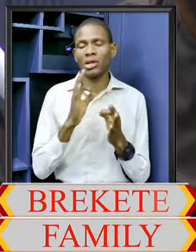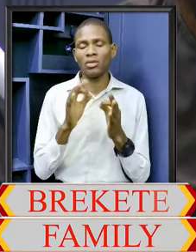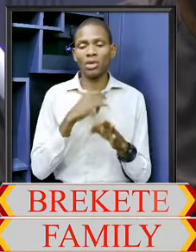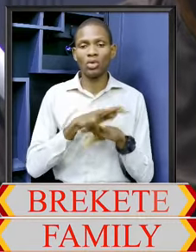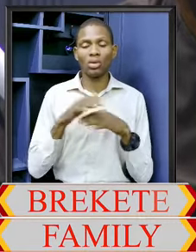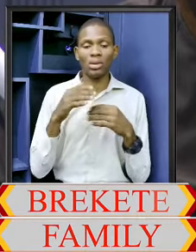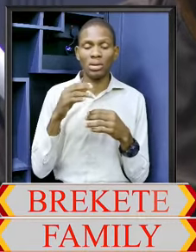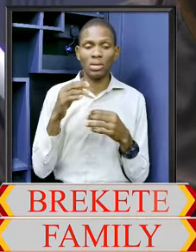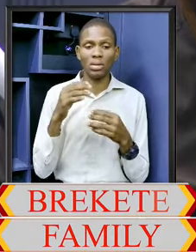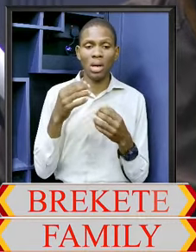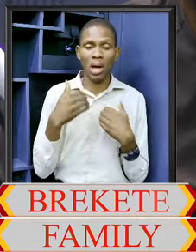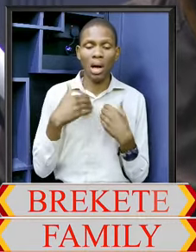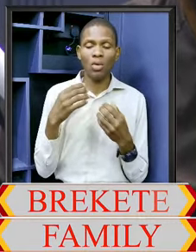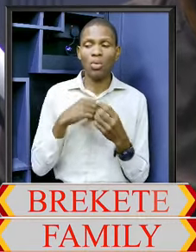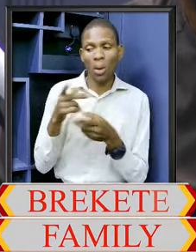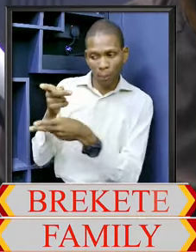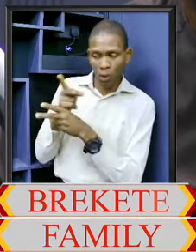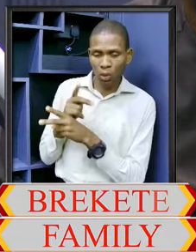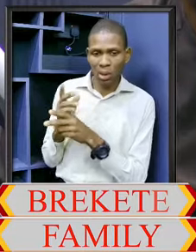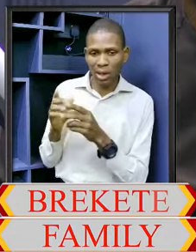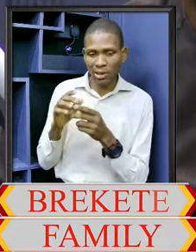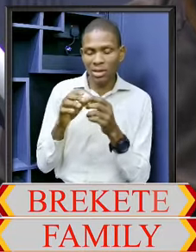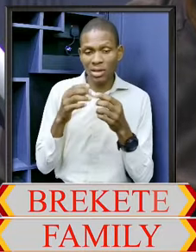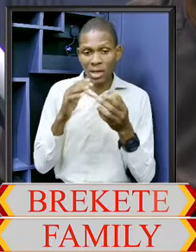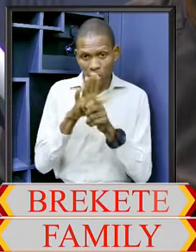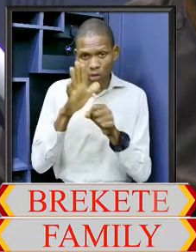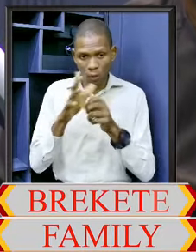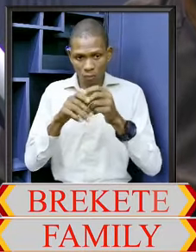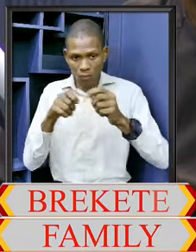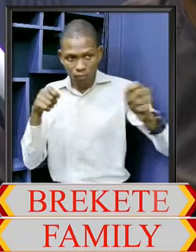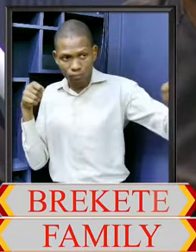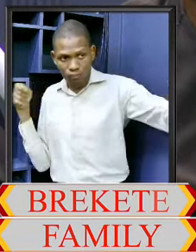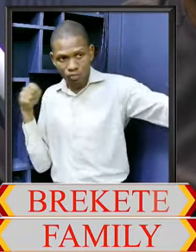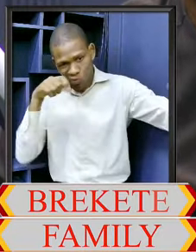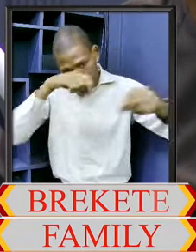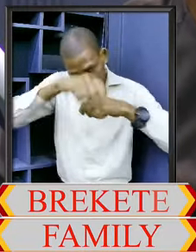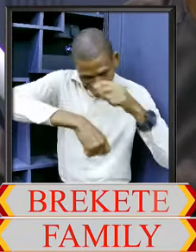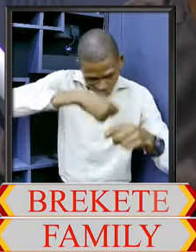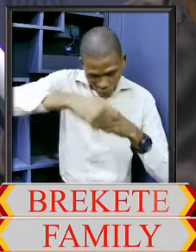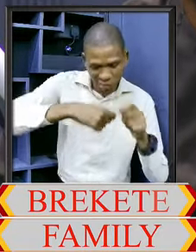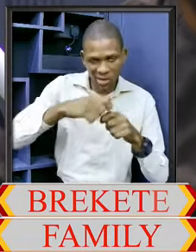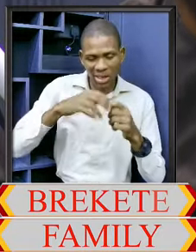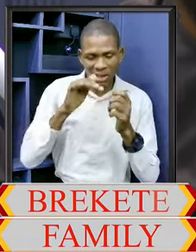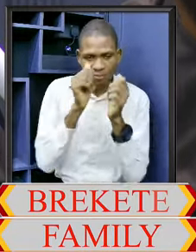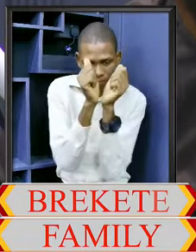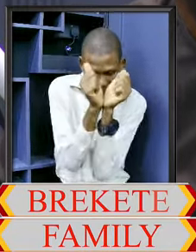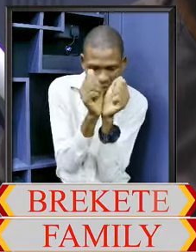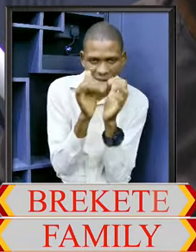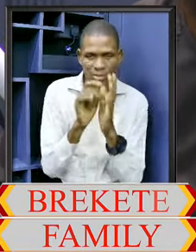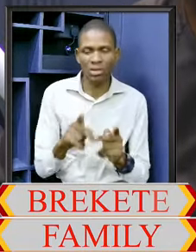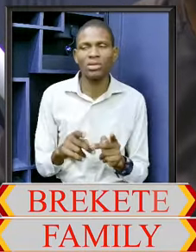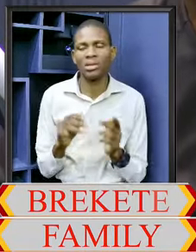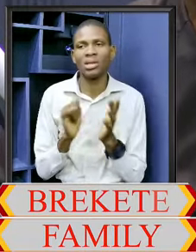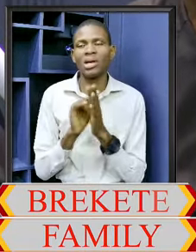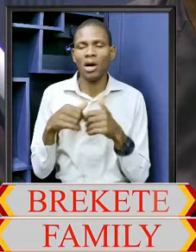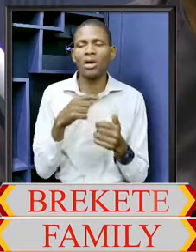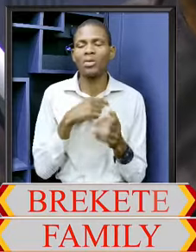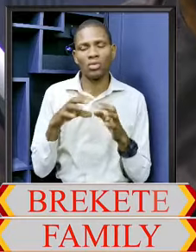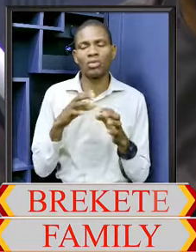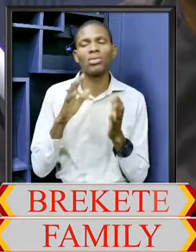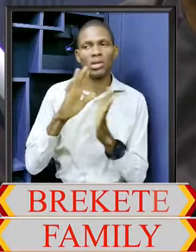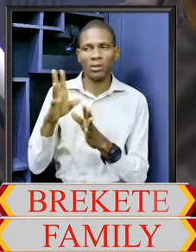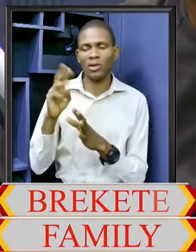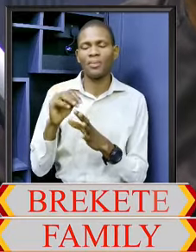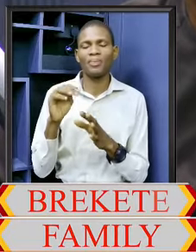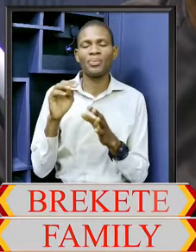tie him. You understand? Yes, sir. Uh-huh. So now, so we they do leave them like that. Oh, thank you, sir. 1 month, if